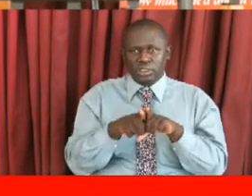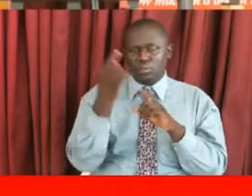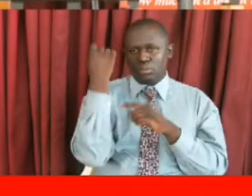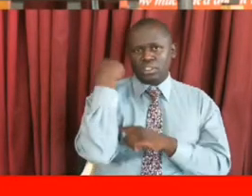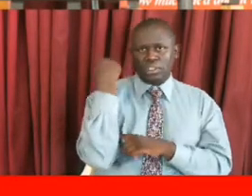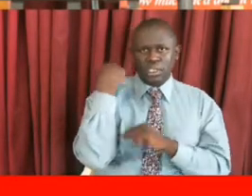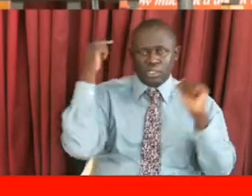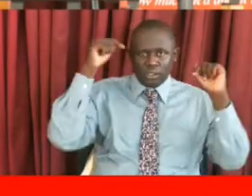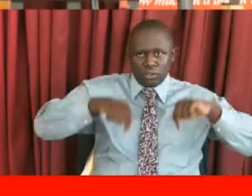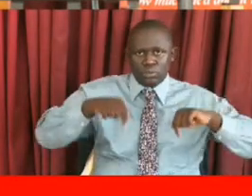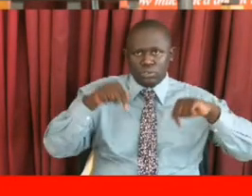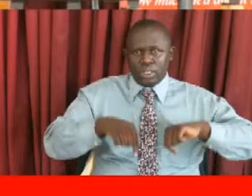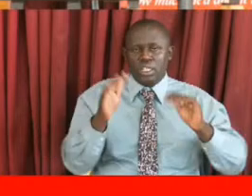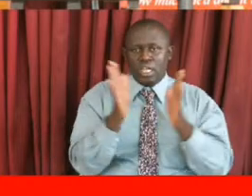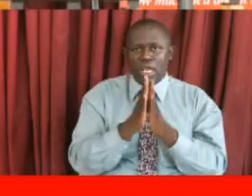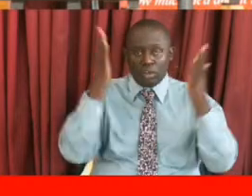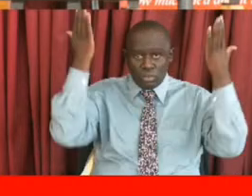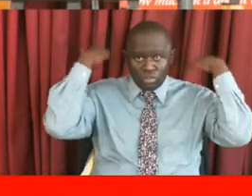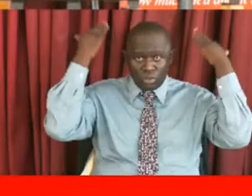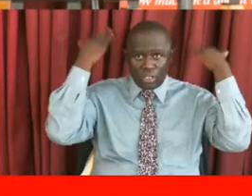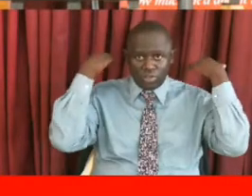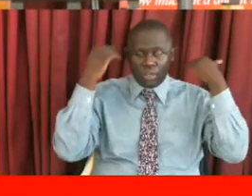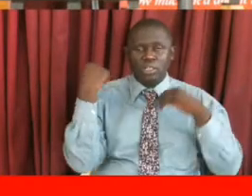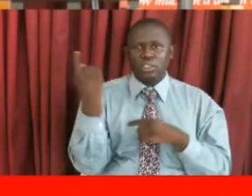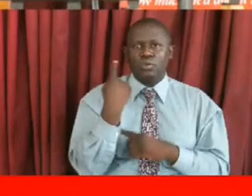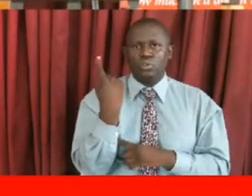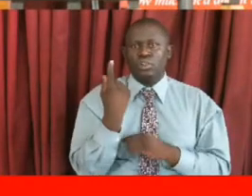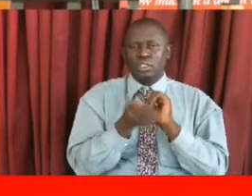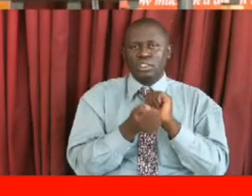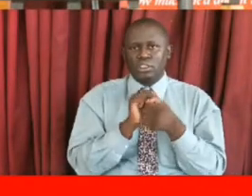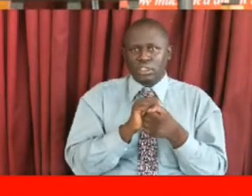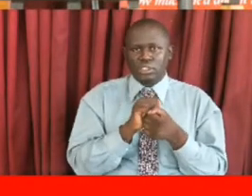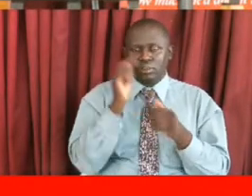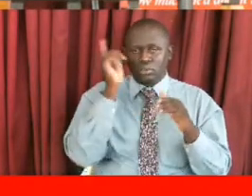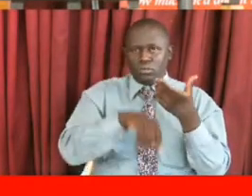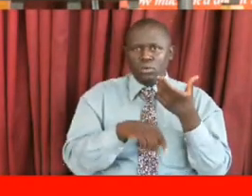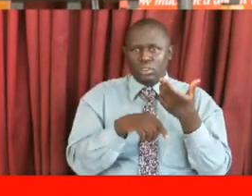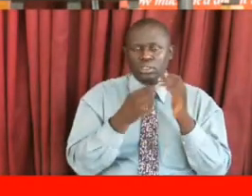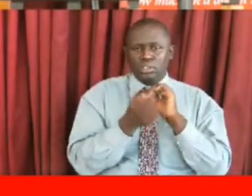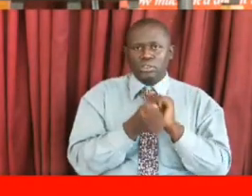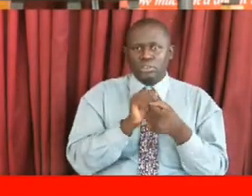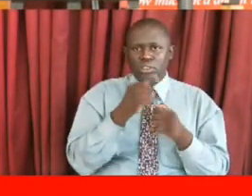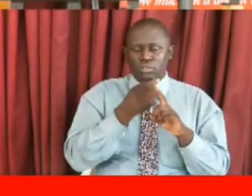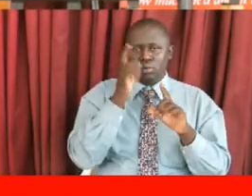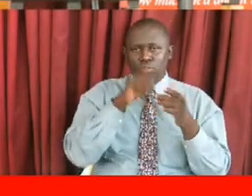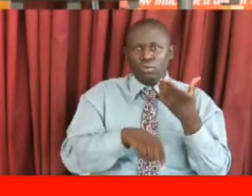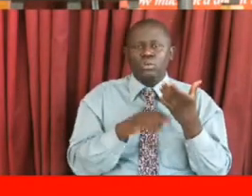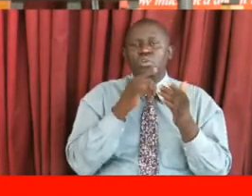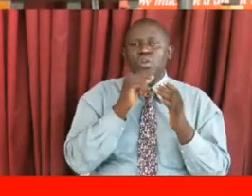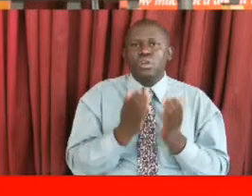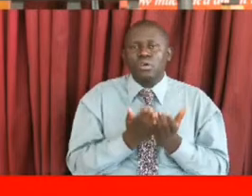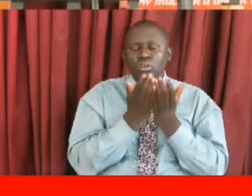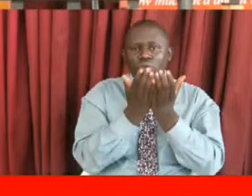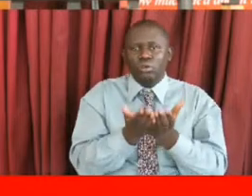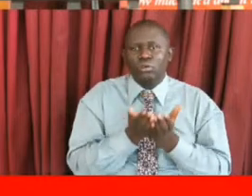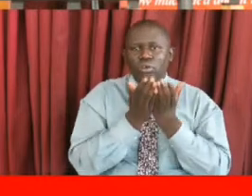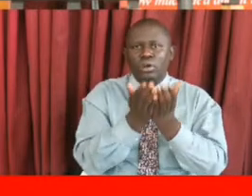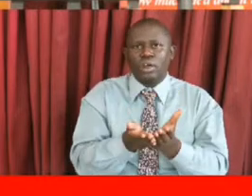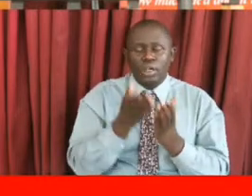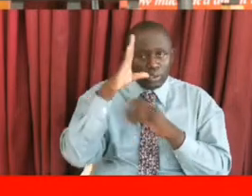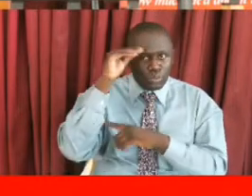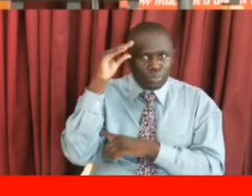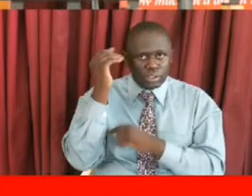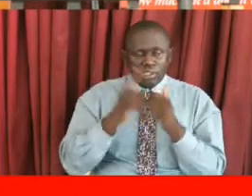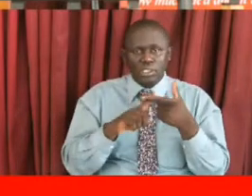today and he only changed his father changed from Noah to Moses he changed